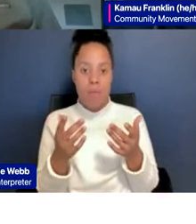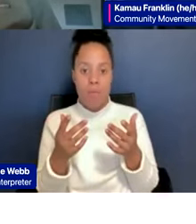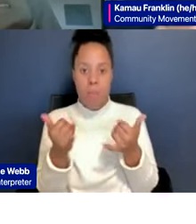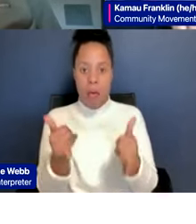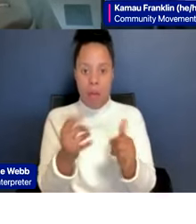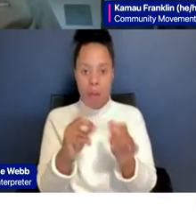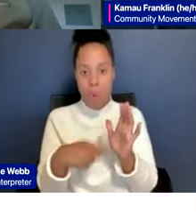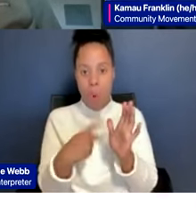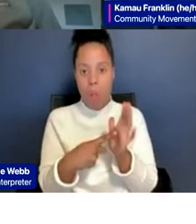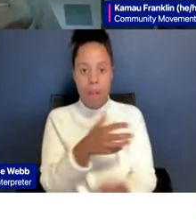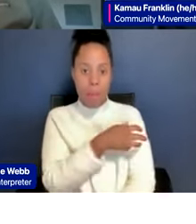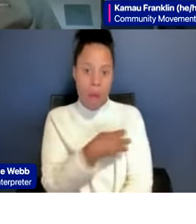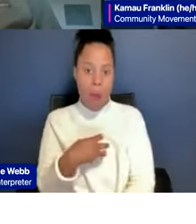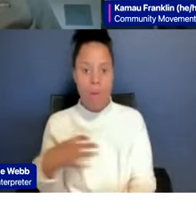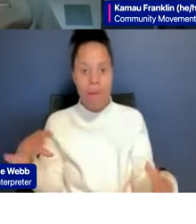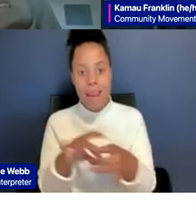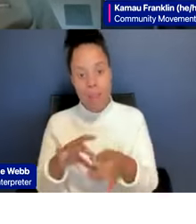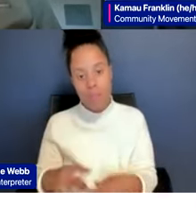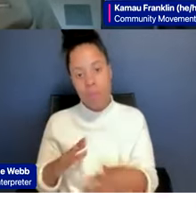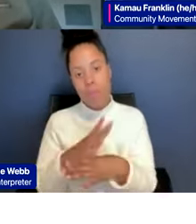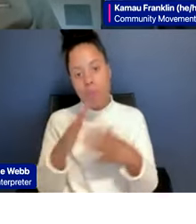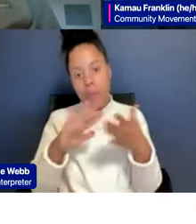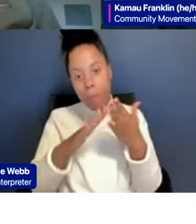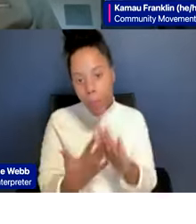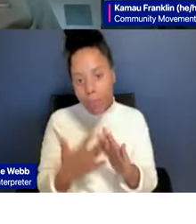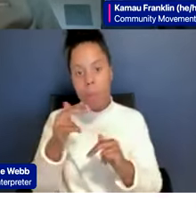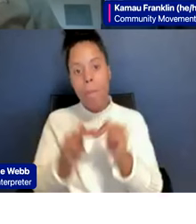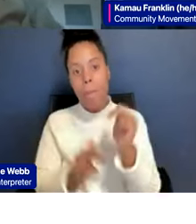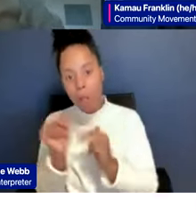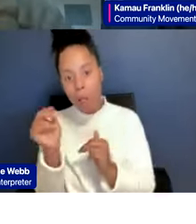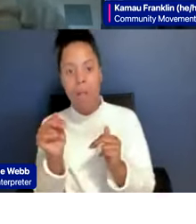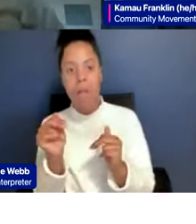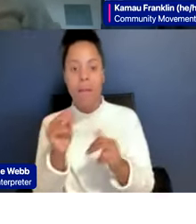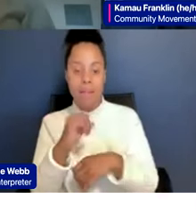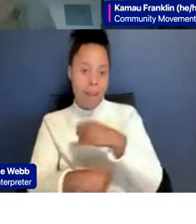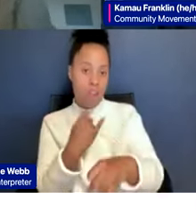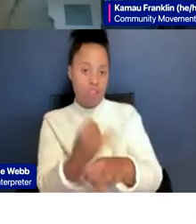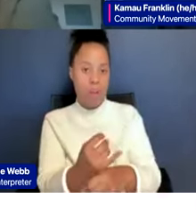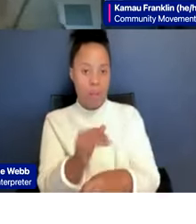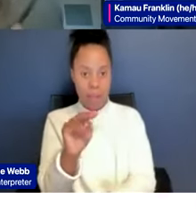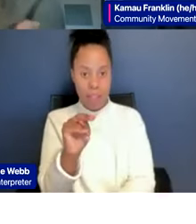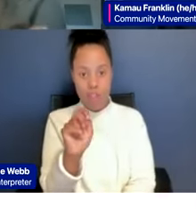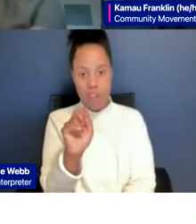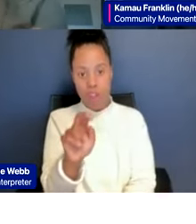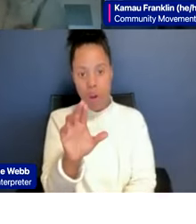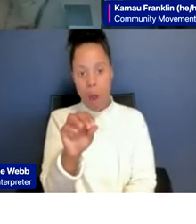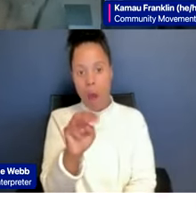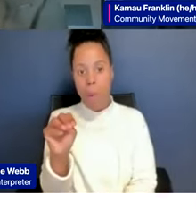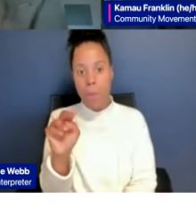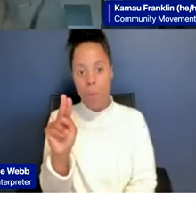communities to build such an international intercommunalism in ways that could not have been done in Huey's time. And